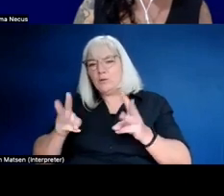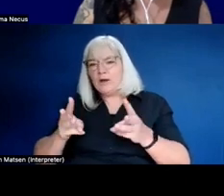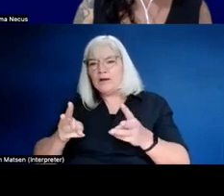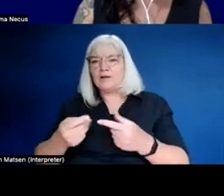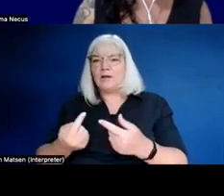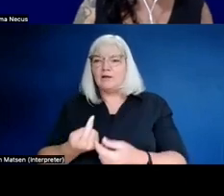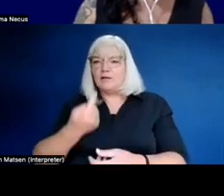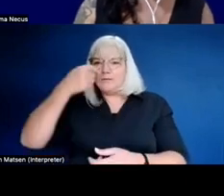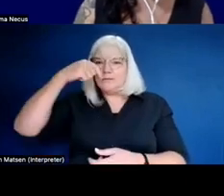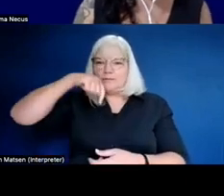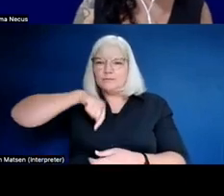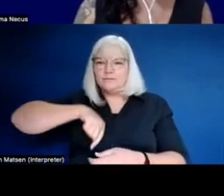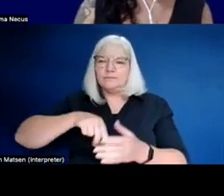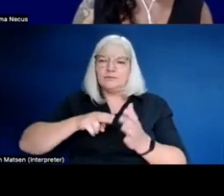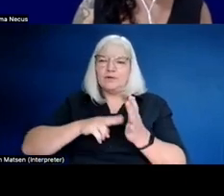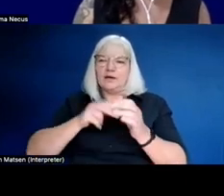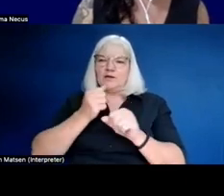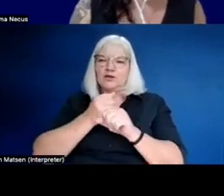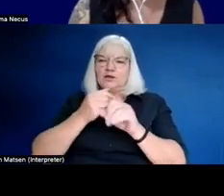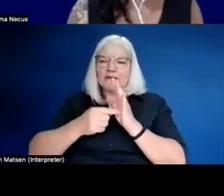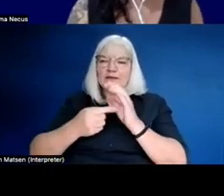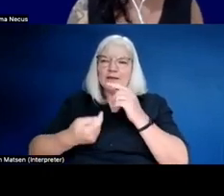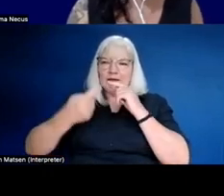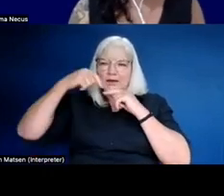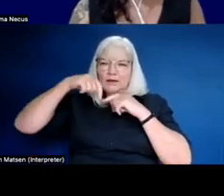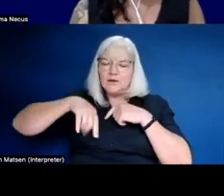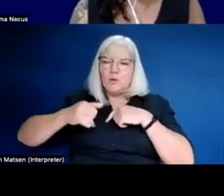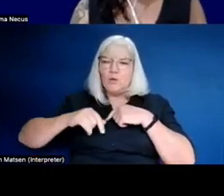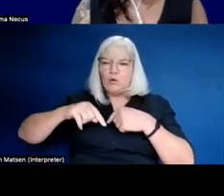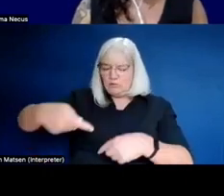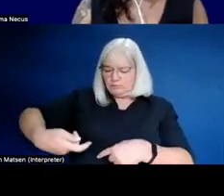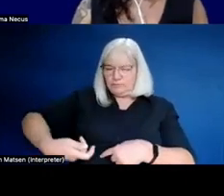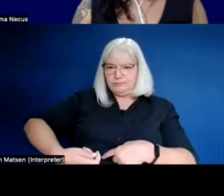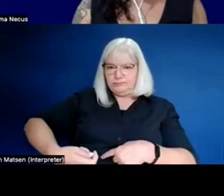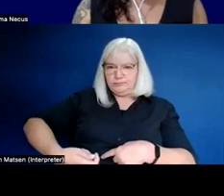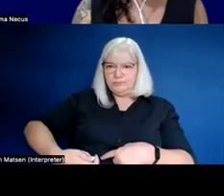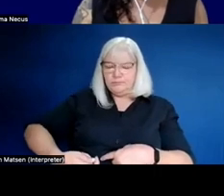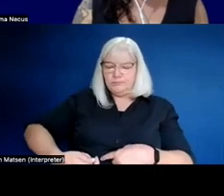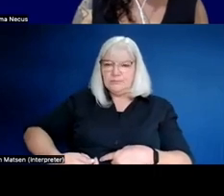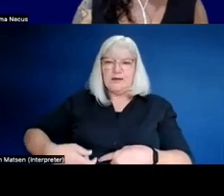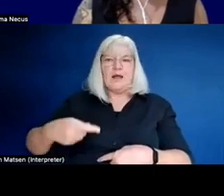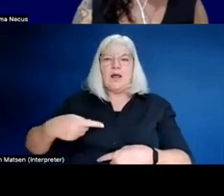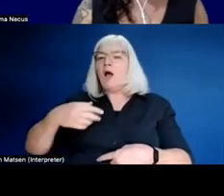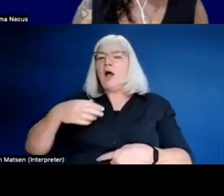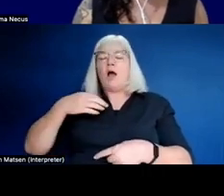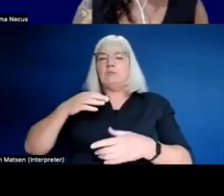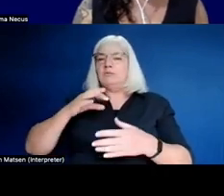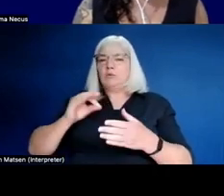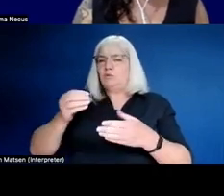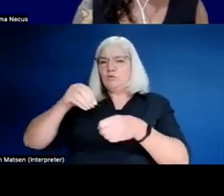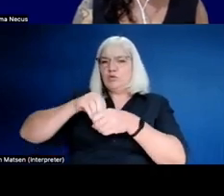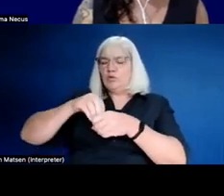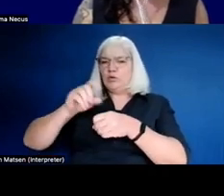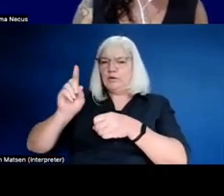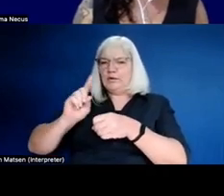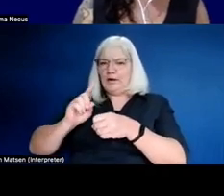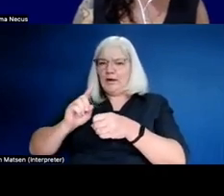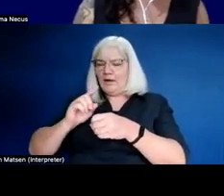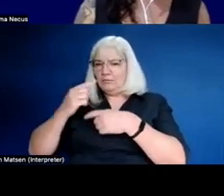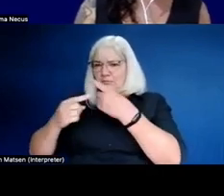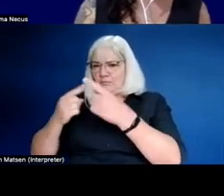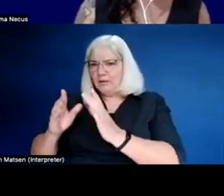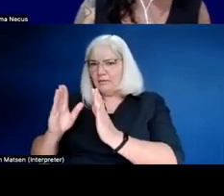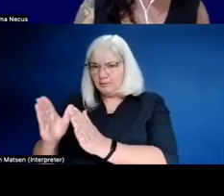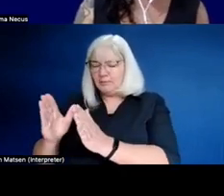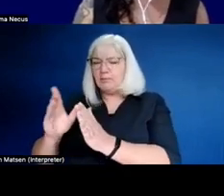gastrostomies. That's a little bit outside of the scope of this presentation, but I'm happy to talk about that in Q&A